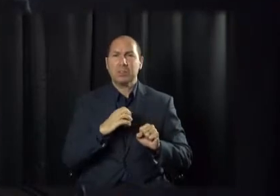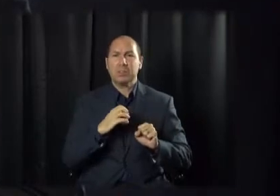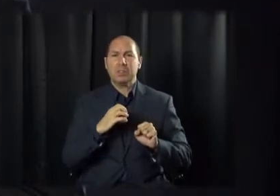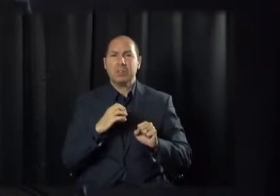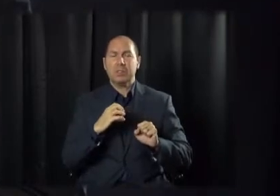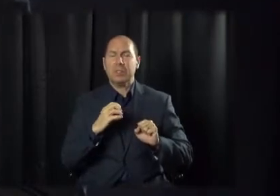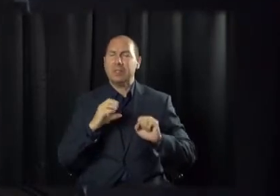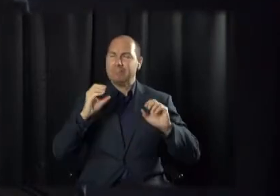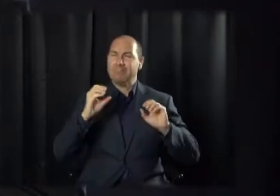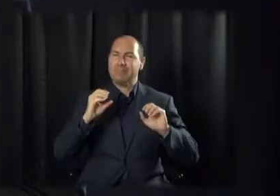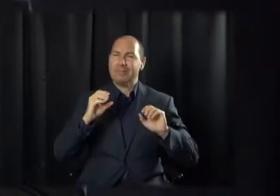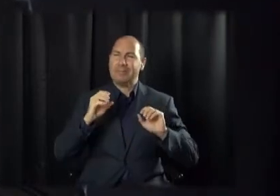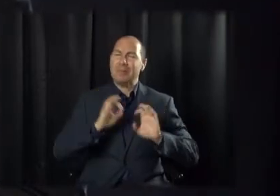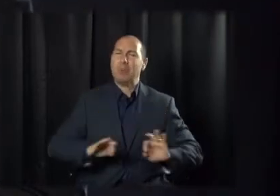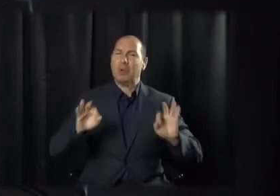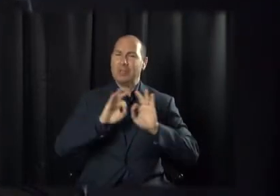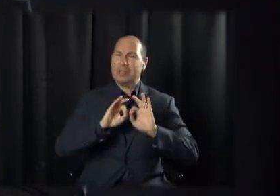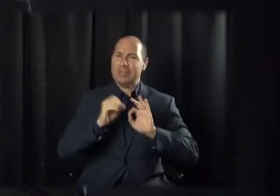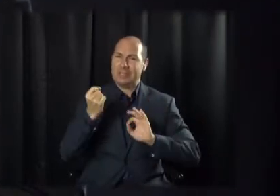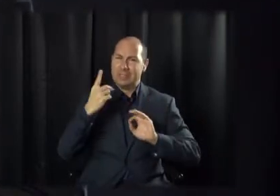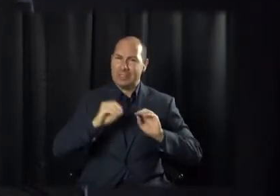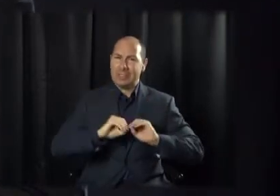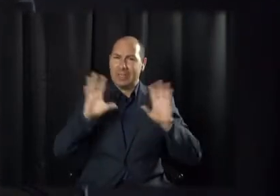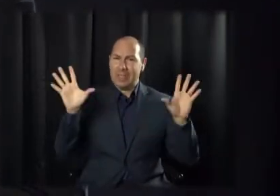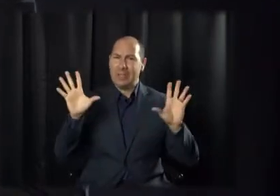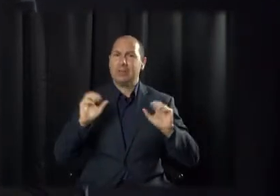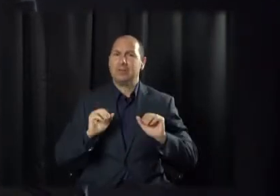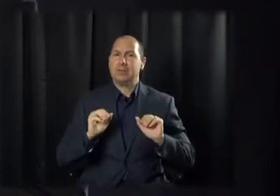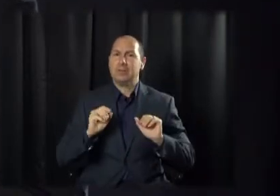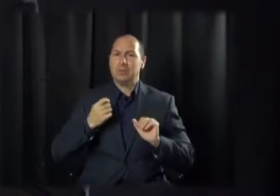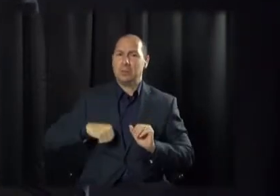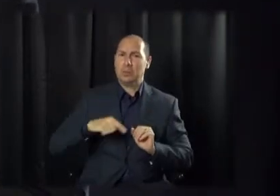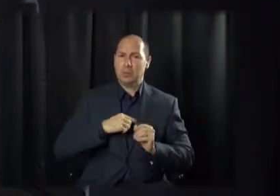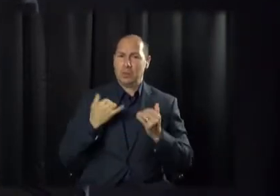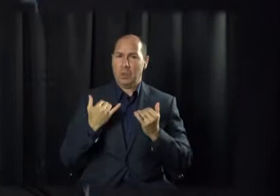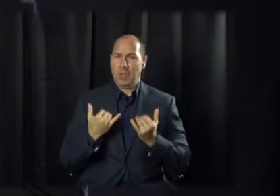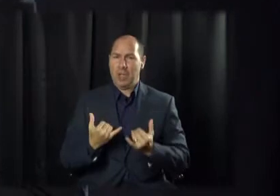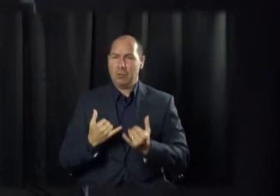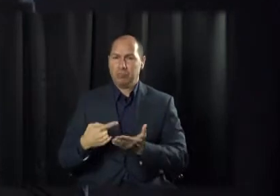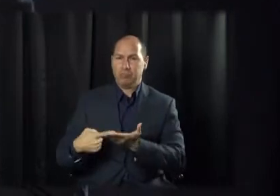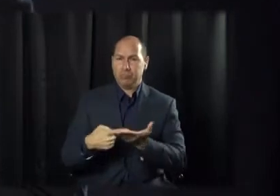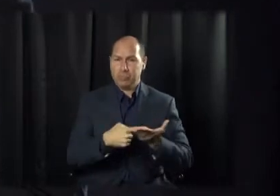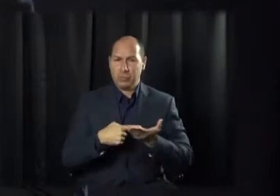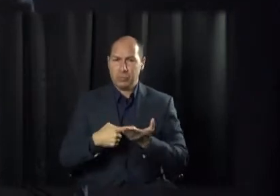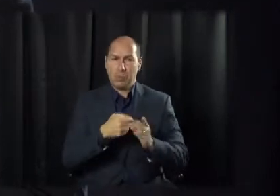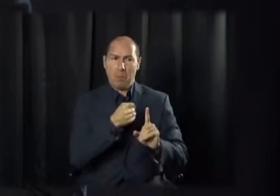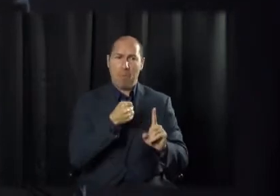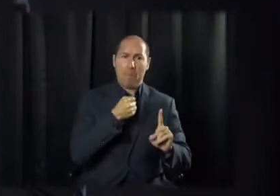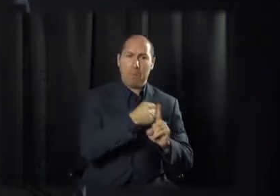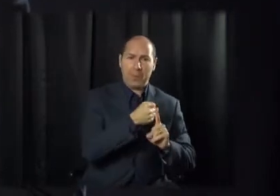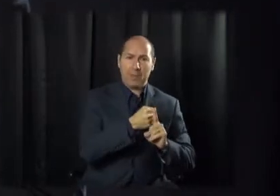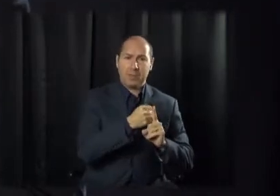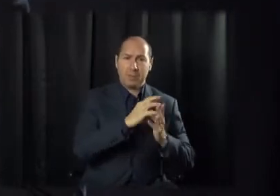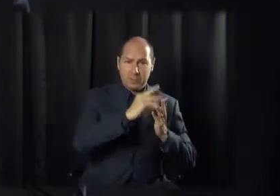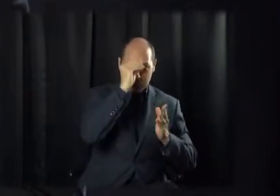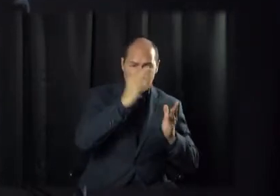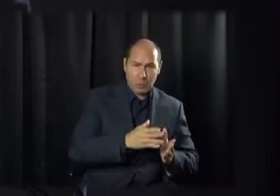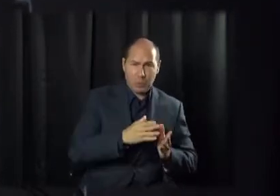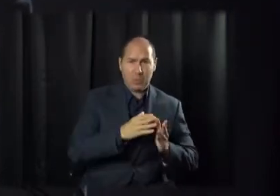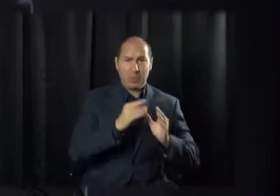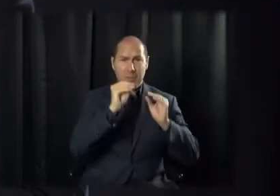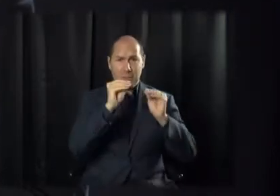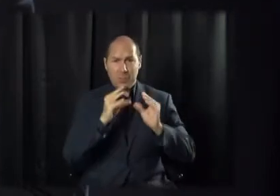talking about here are not impacting students or impacting teachers or impacting the